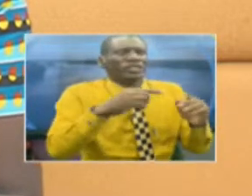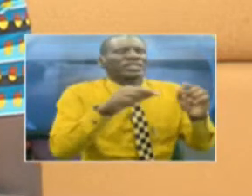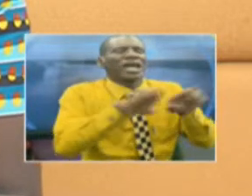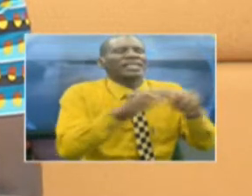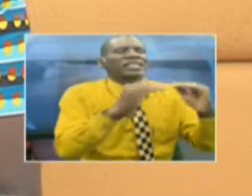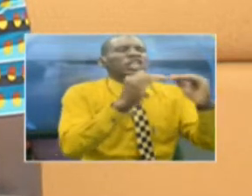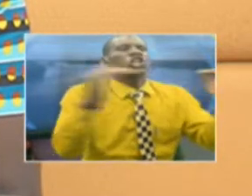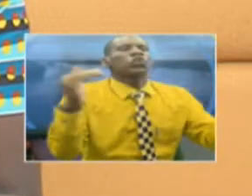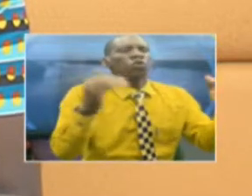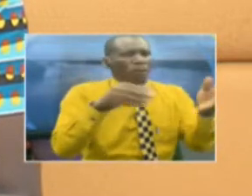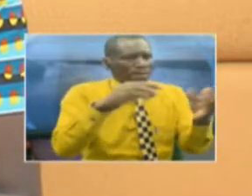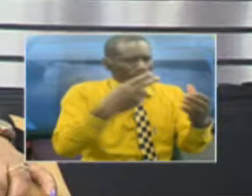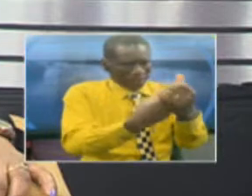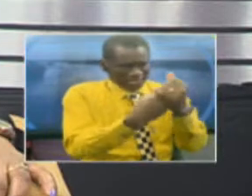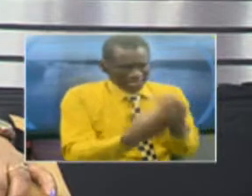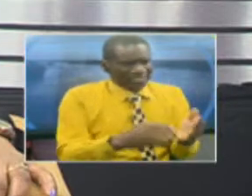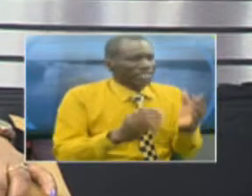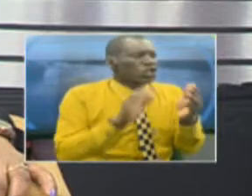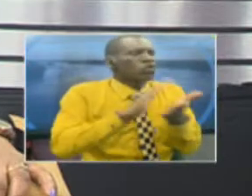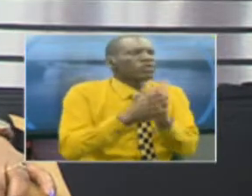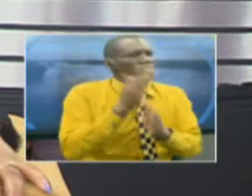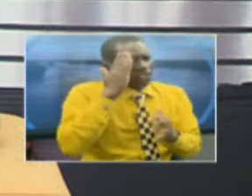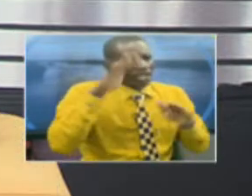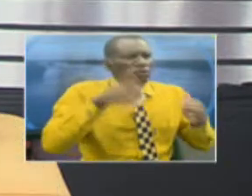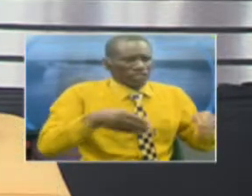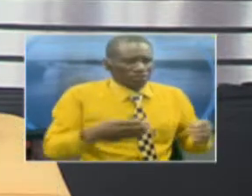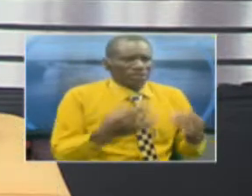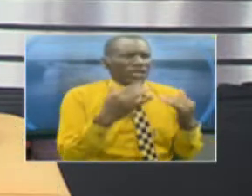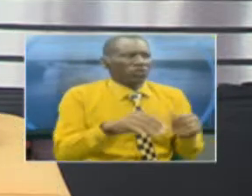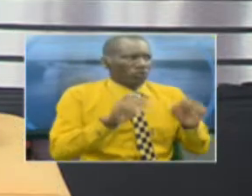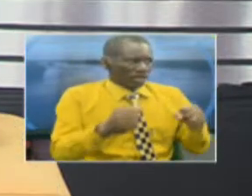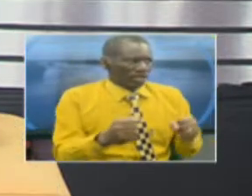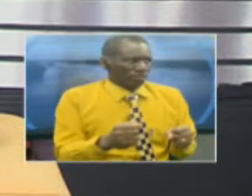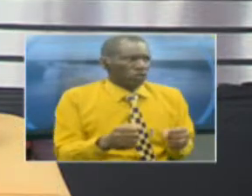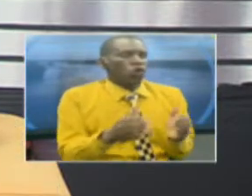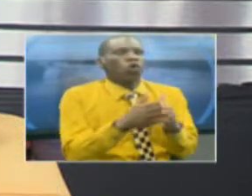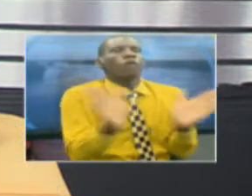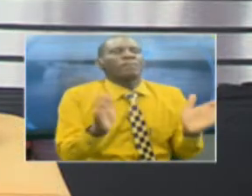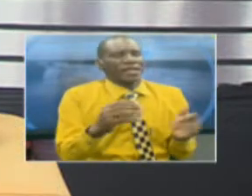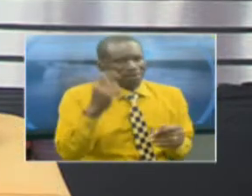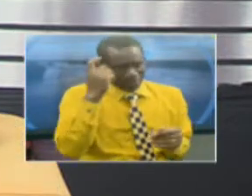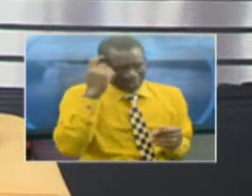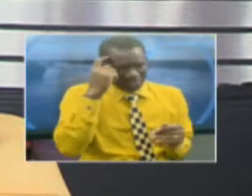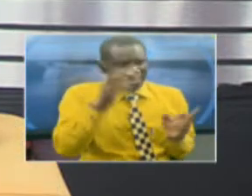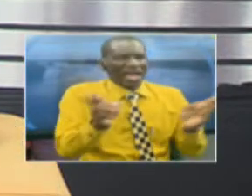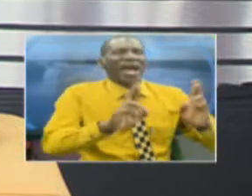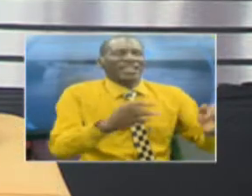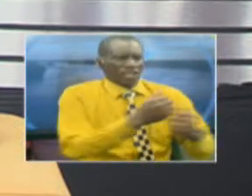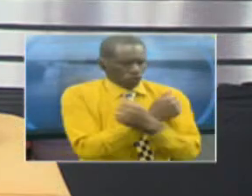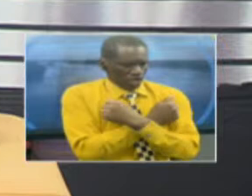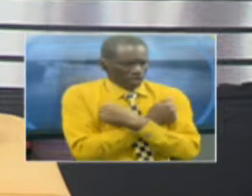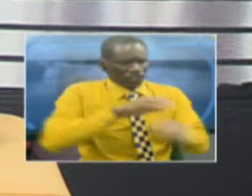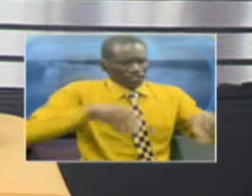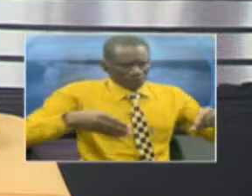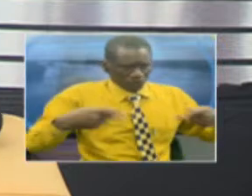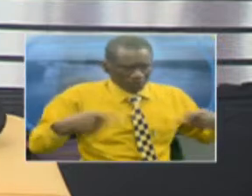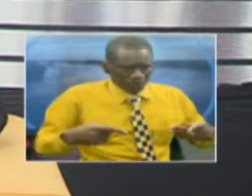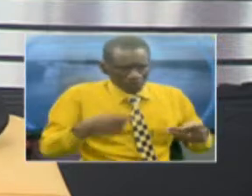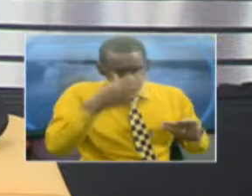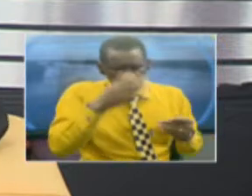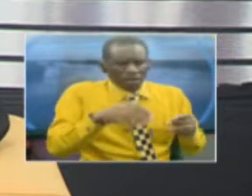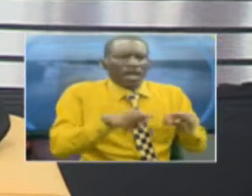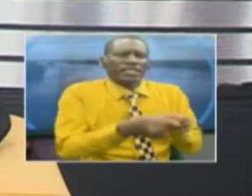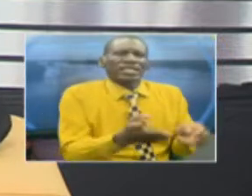of their disability, then you're good to go. Okay, now you can be very open-minded and ready to love them as they are, but